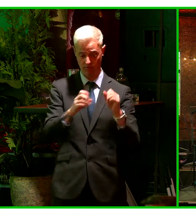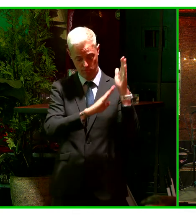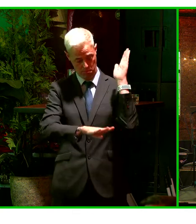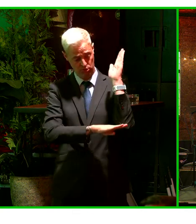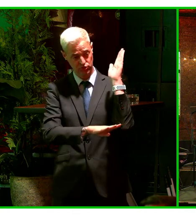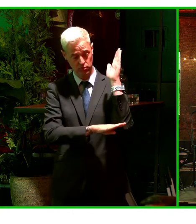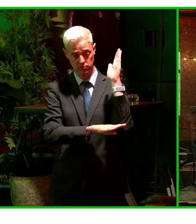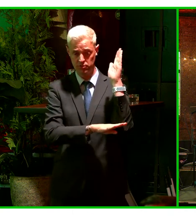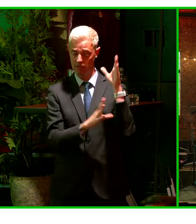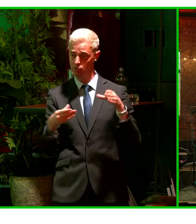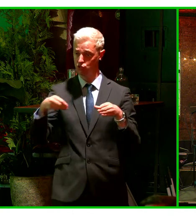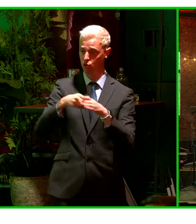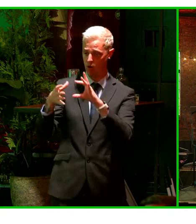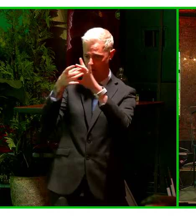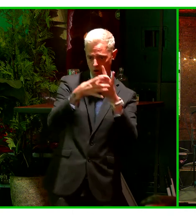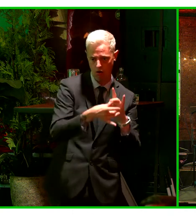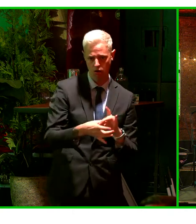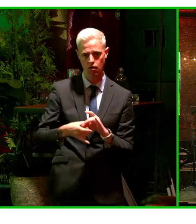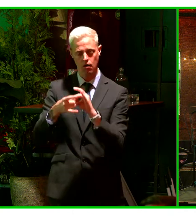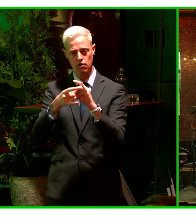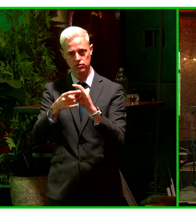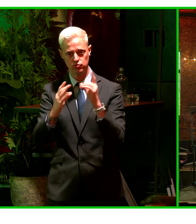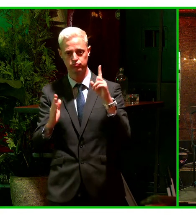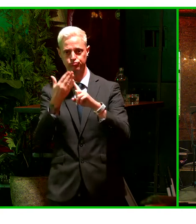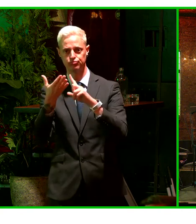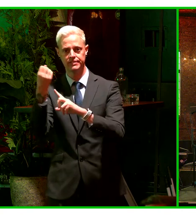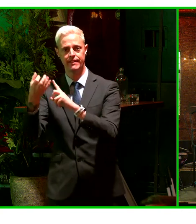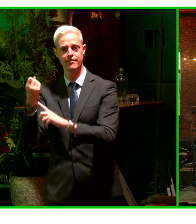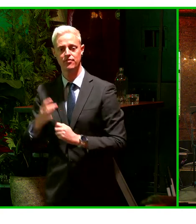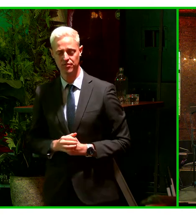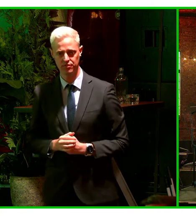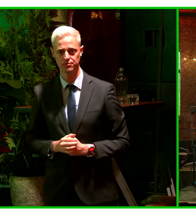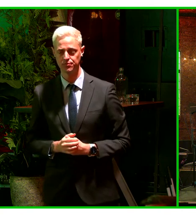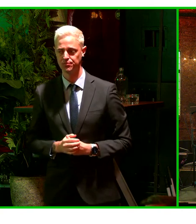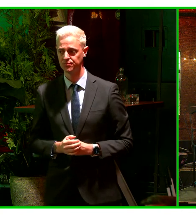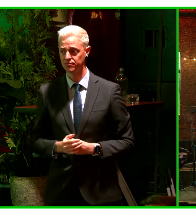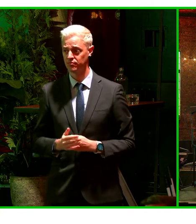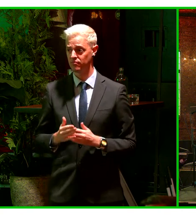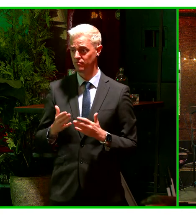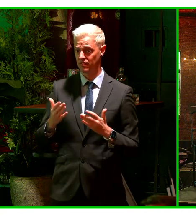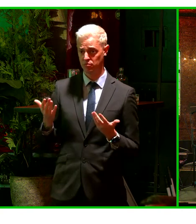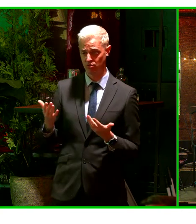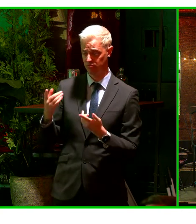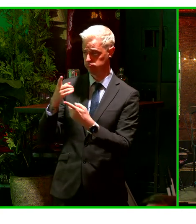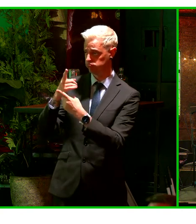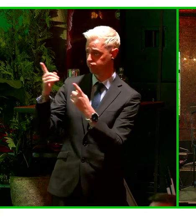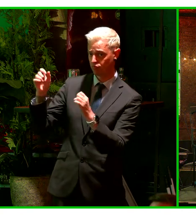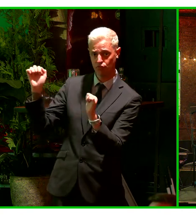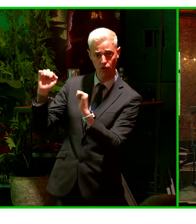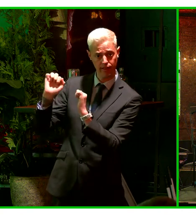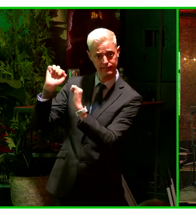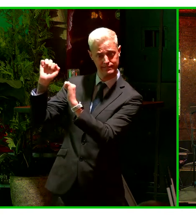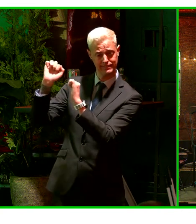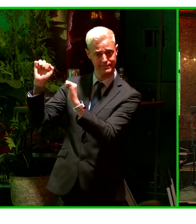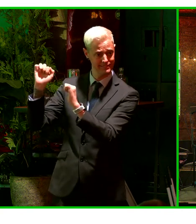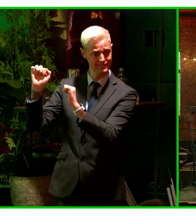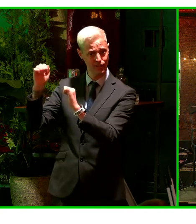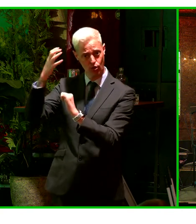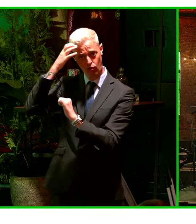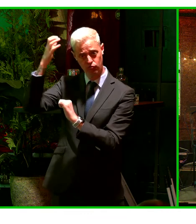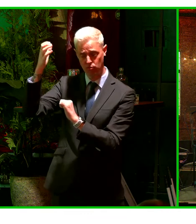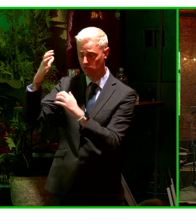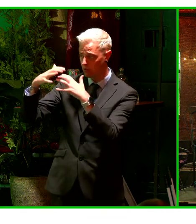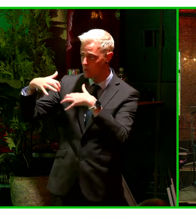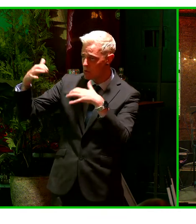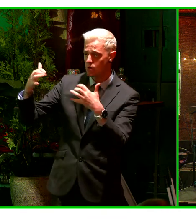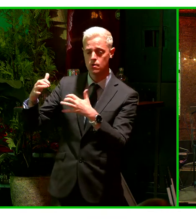up and join the dots and make it all work. And I'm not sure that penny's dropped yet in Whitehall. They're still sort of going slow on